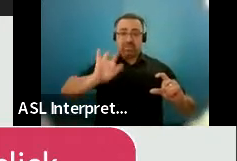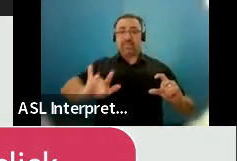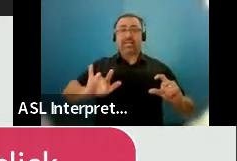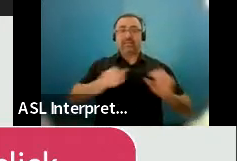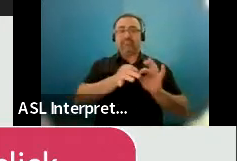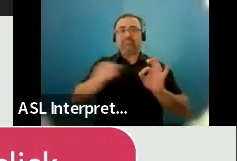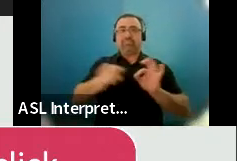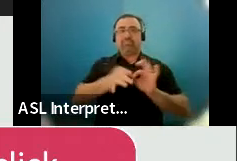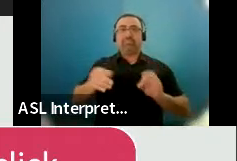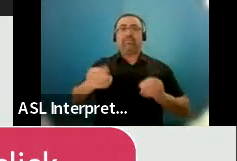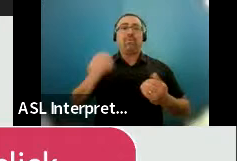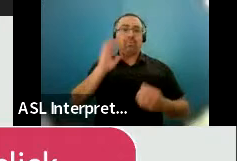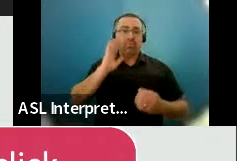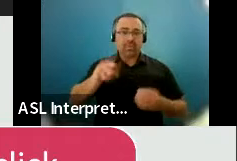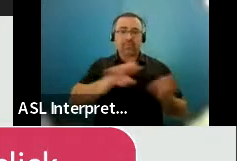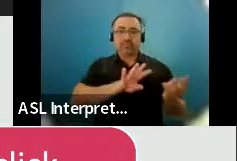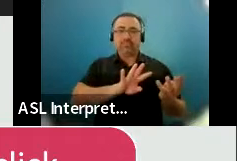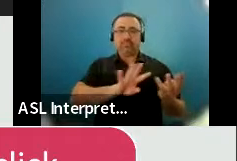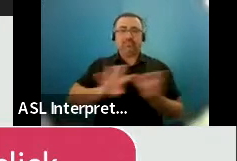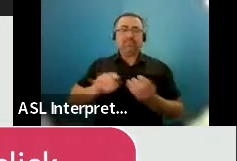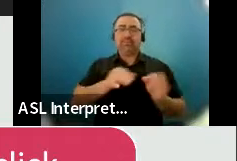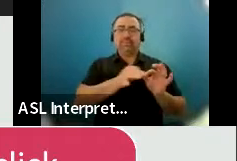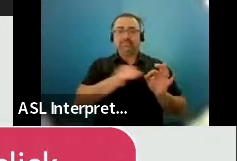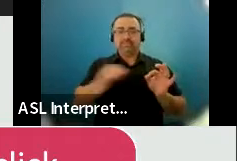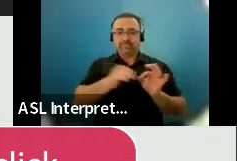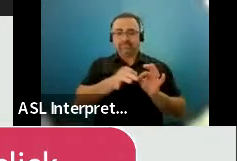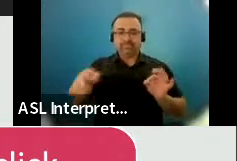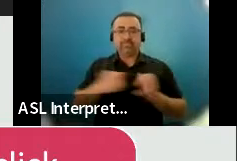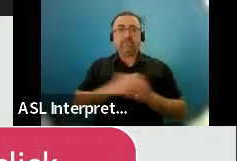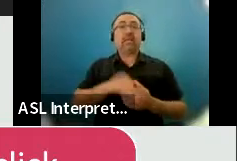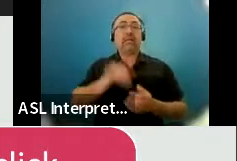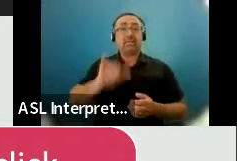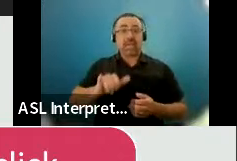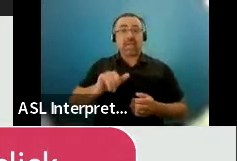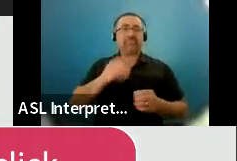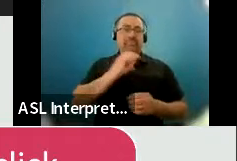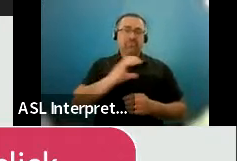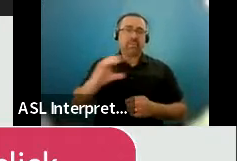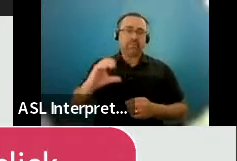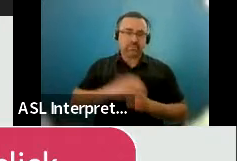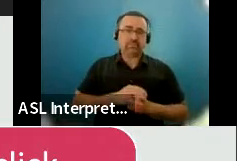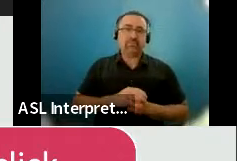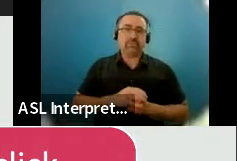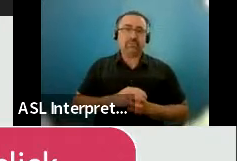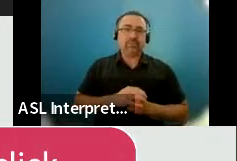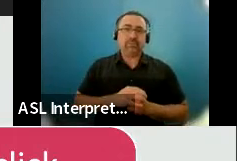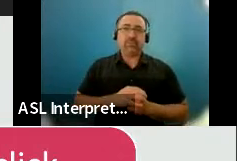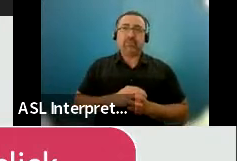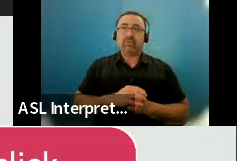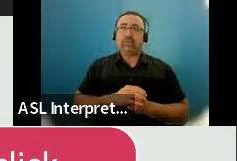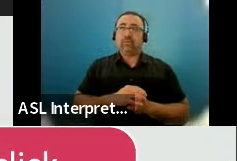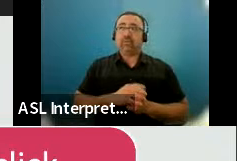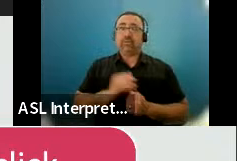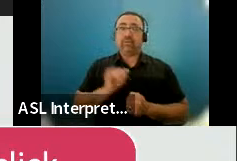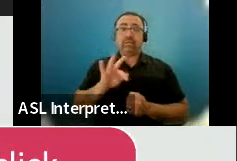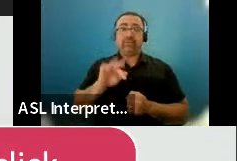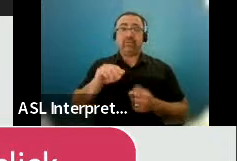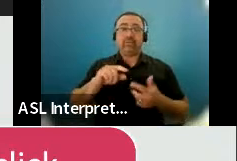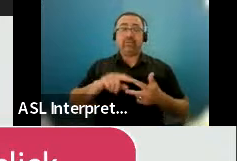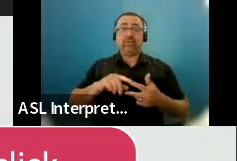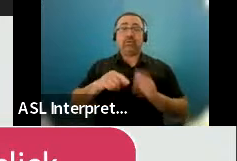toolbar and you click CC, that exists for closed caption button. And if you select